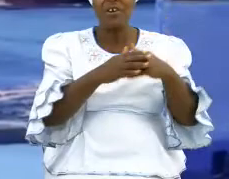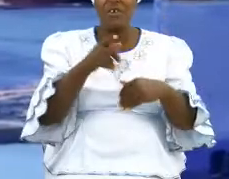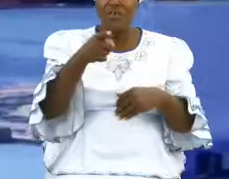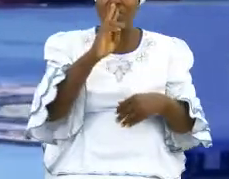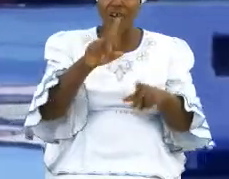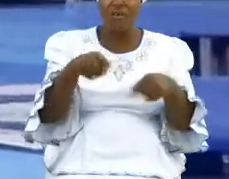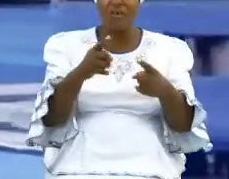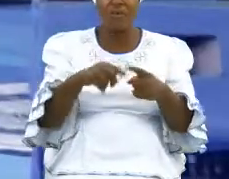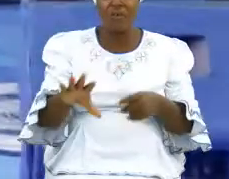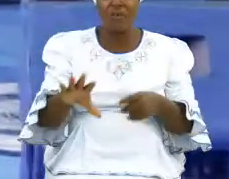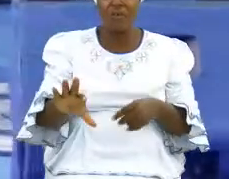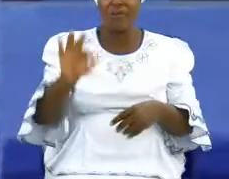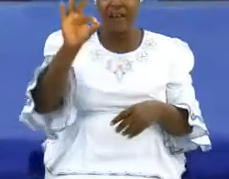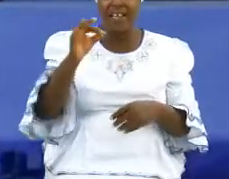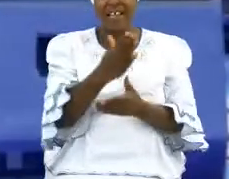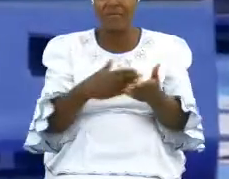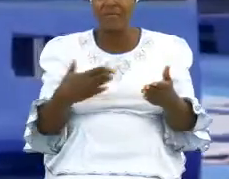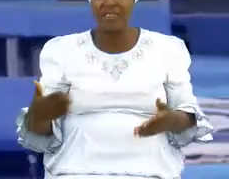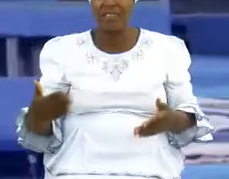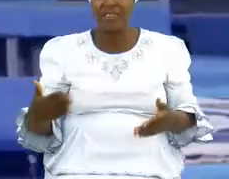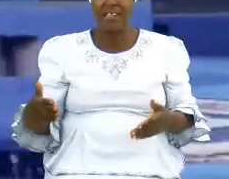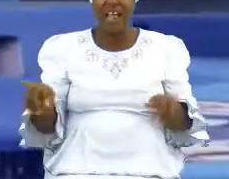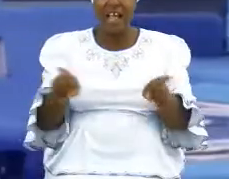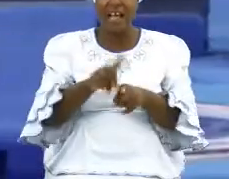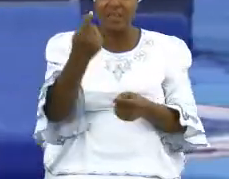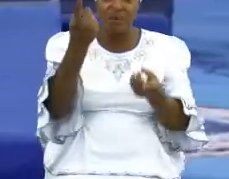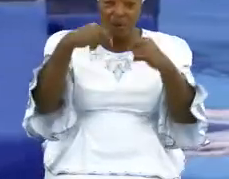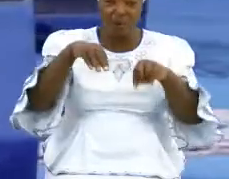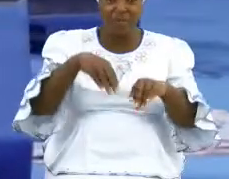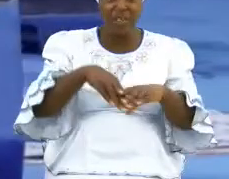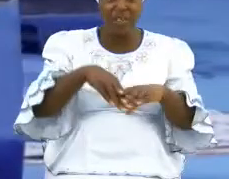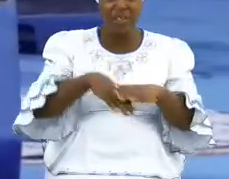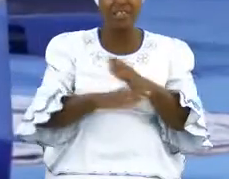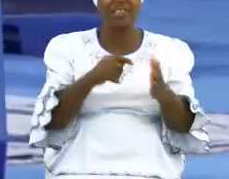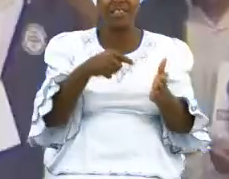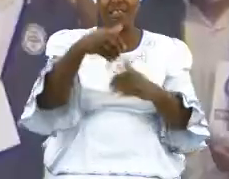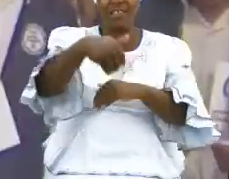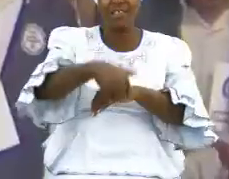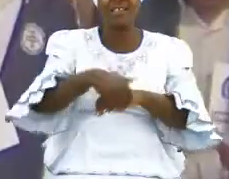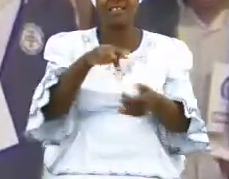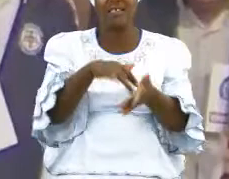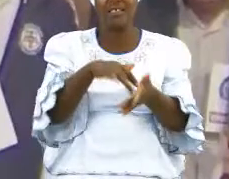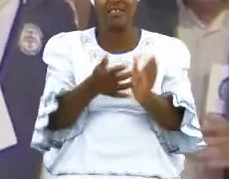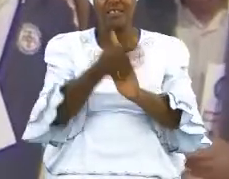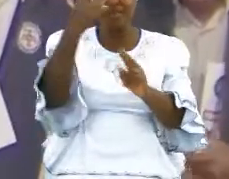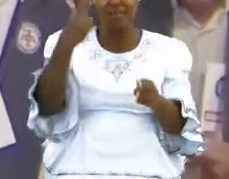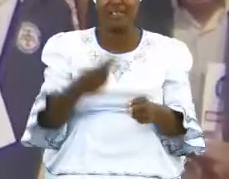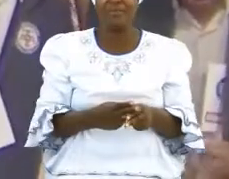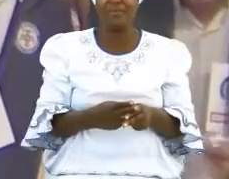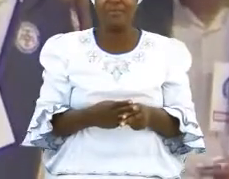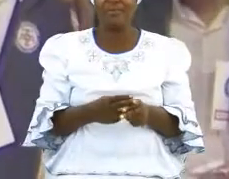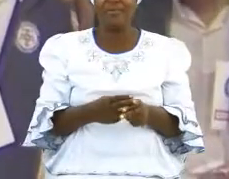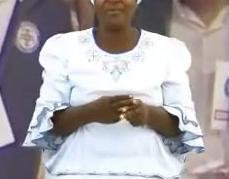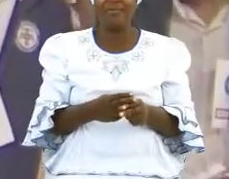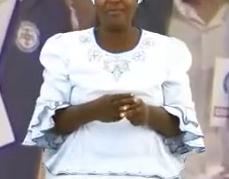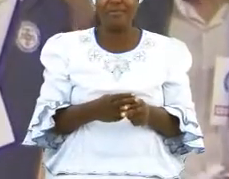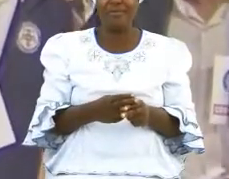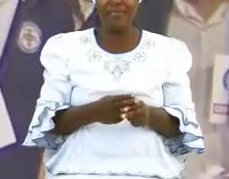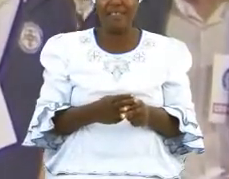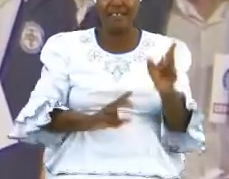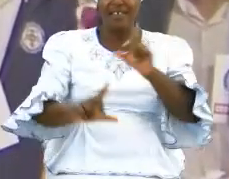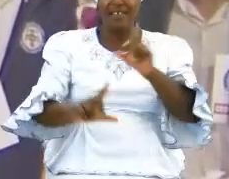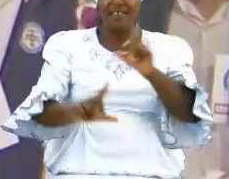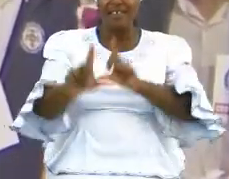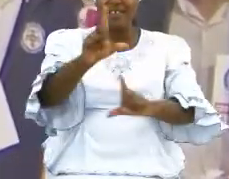find everything as you enter tonight in Jesus' name. I will